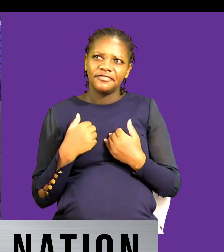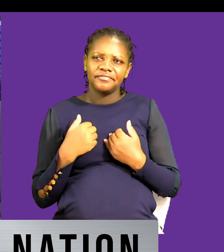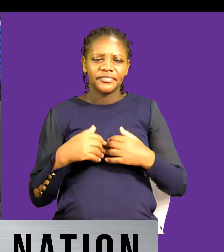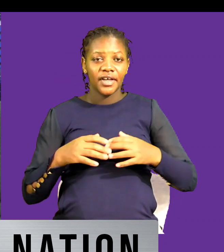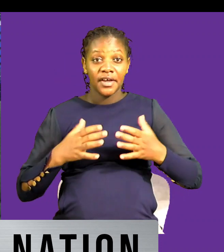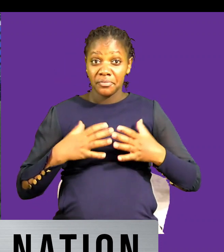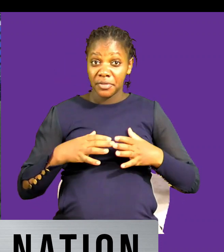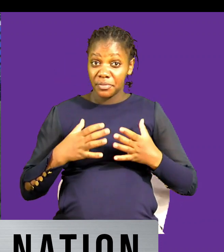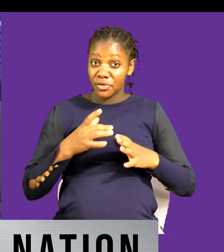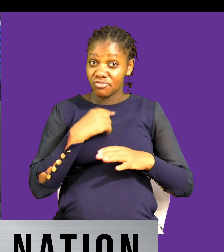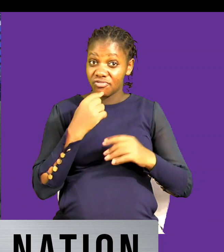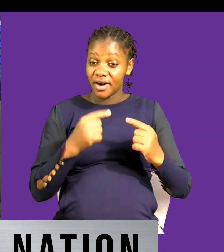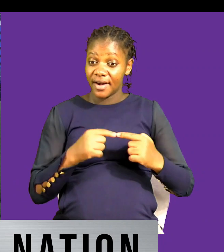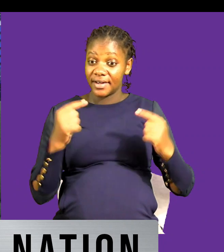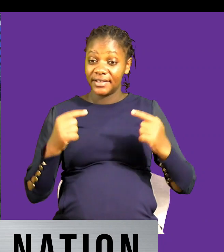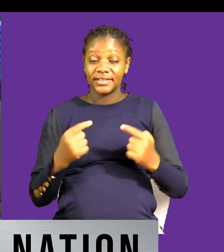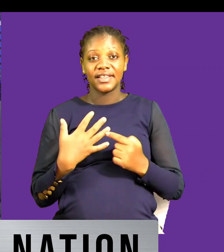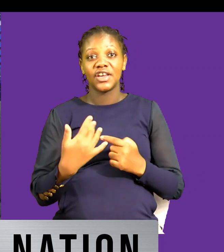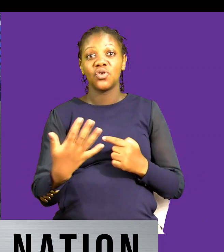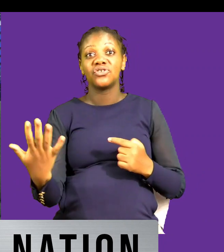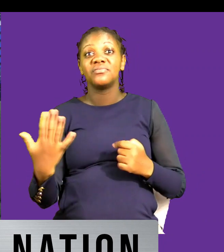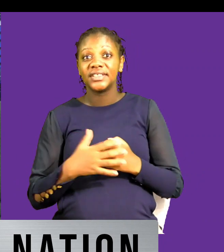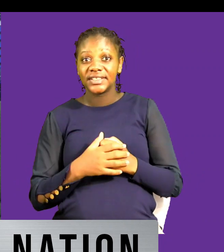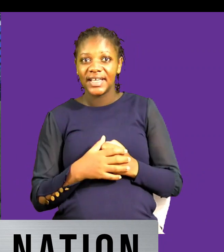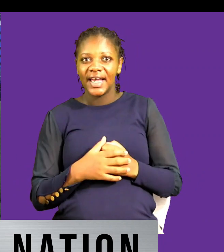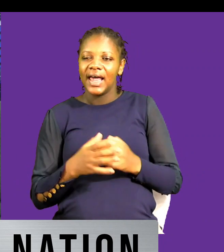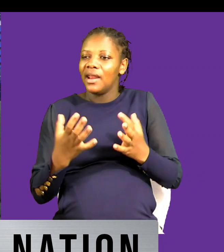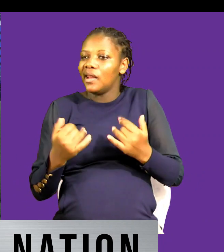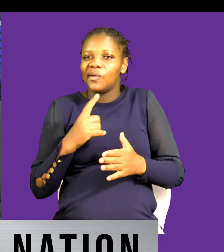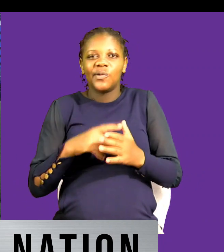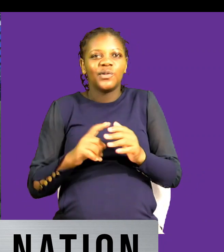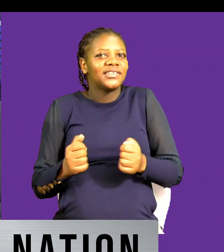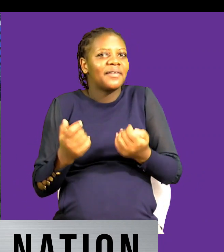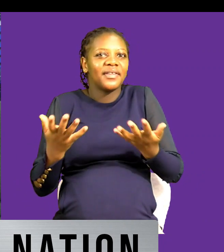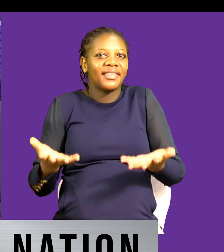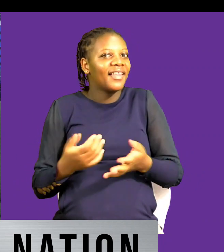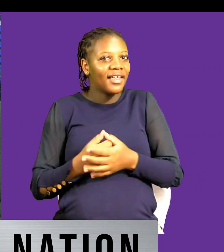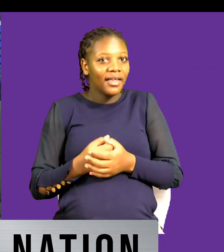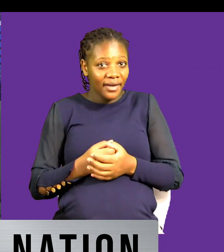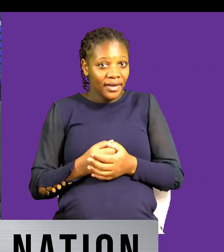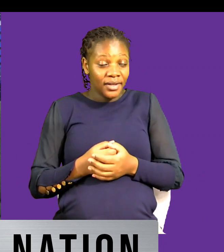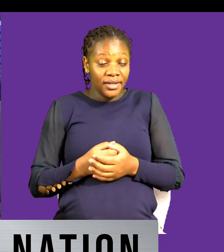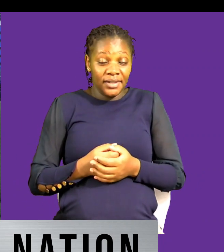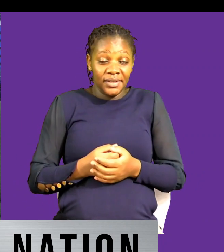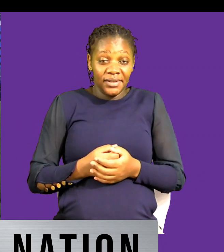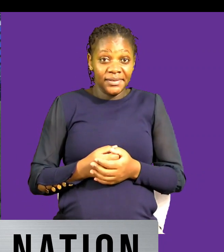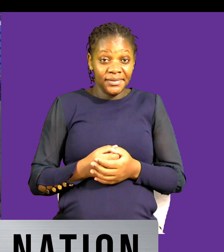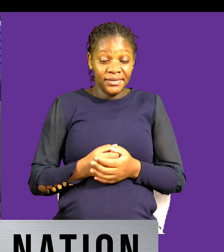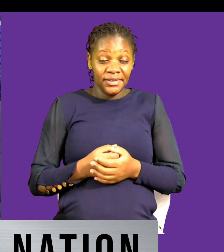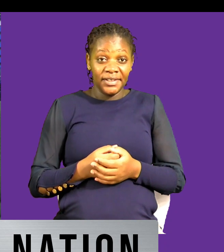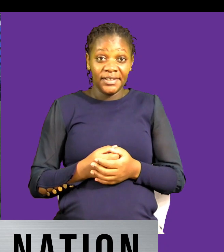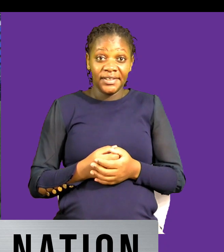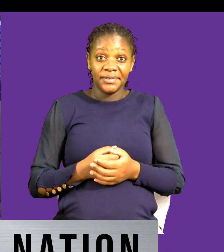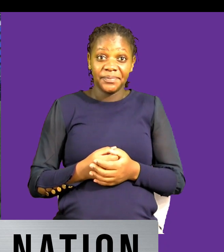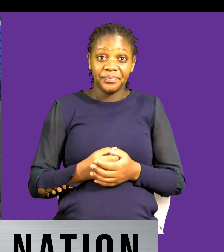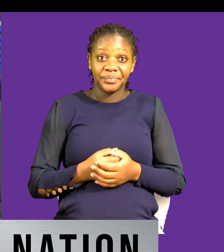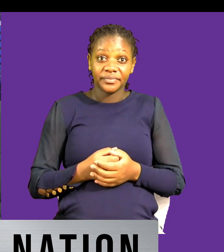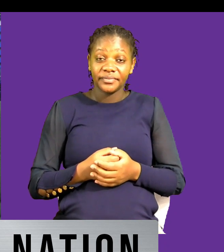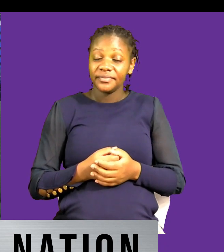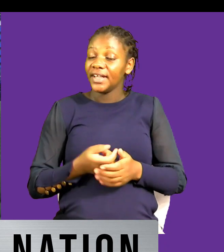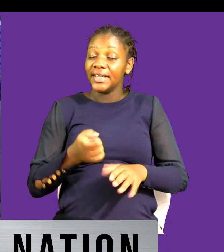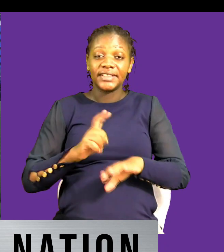people rejecting the document. So when it gets there, what happens? Jonah, what you're saying... What happens when the Mwananchi has no other